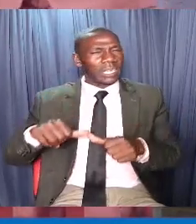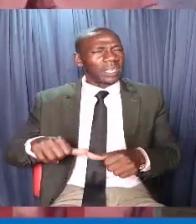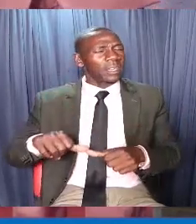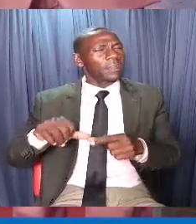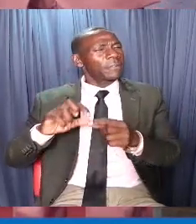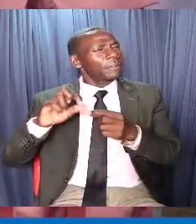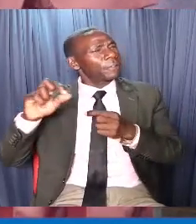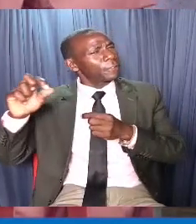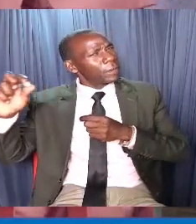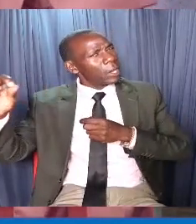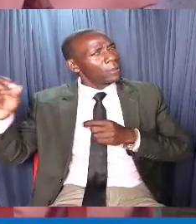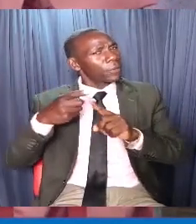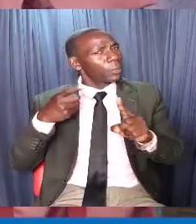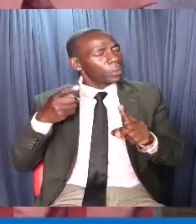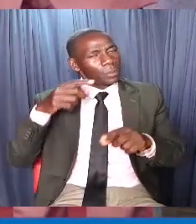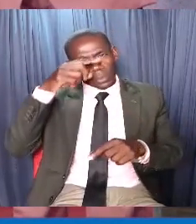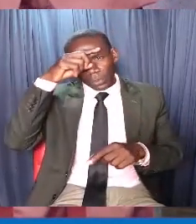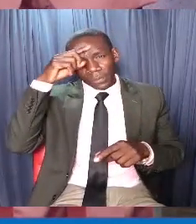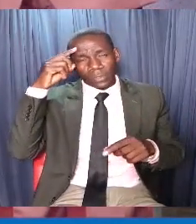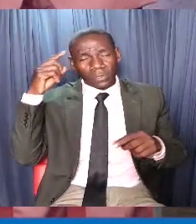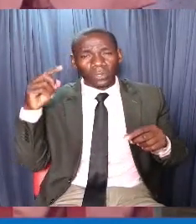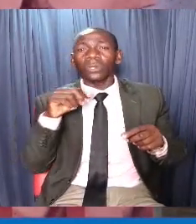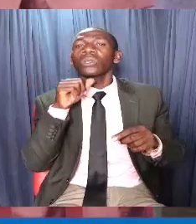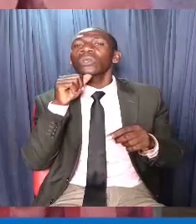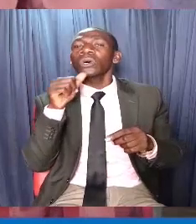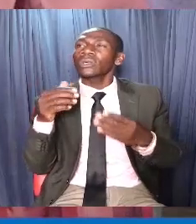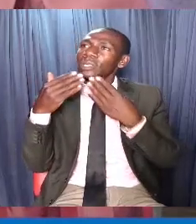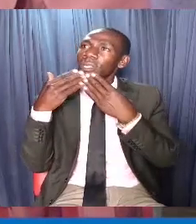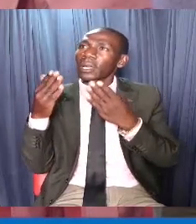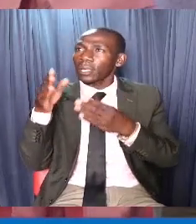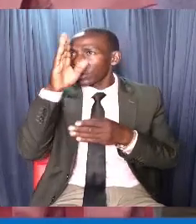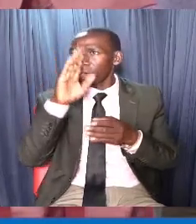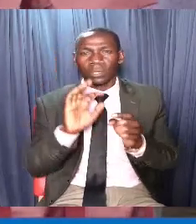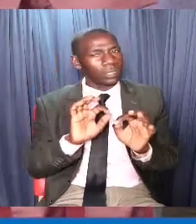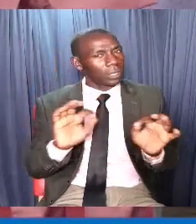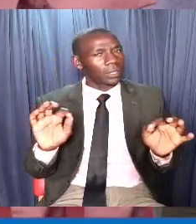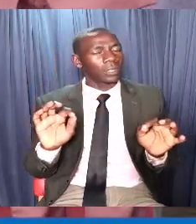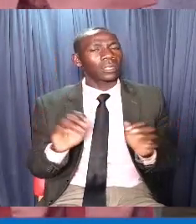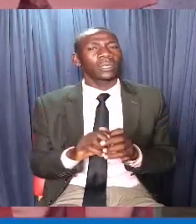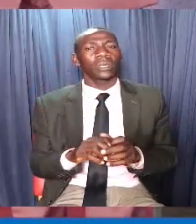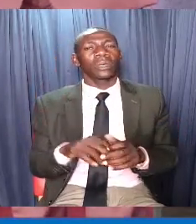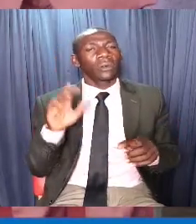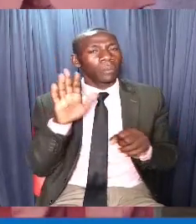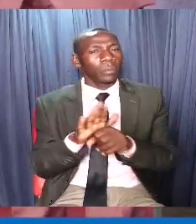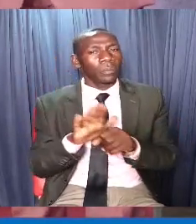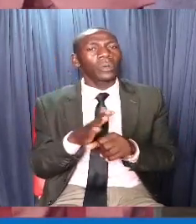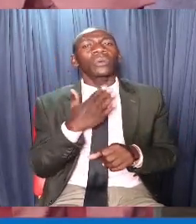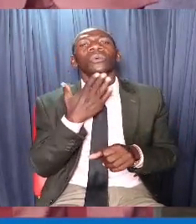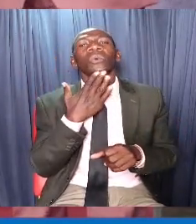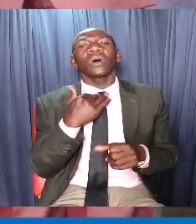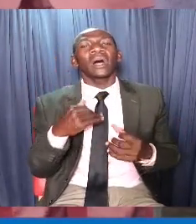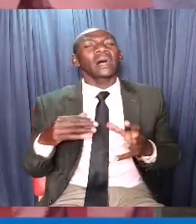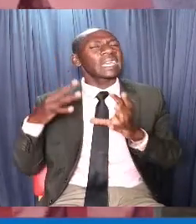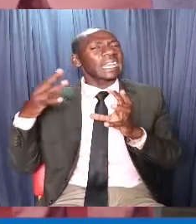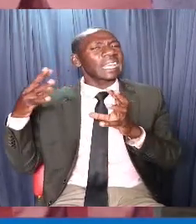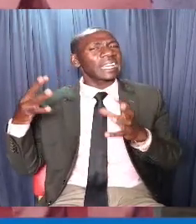sisi. You can see God very far from mana us. Maana mmenyanganywa shukurani na shetani. Because you be denied to be grateful by the devil. Mmejaa kutaka mambo hamjayafikia. You are